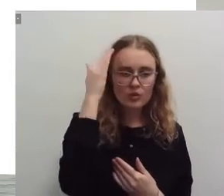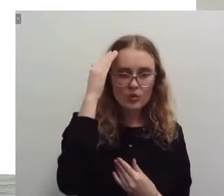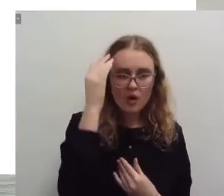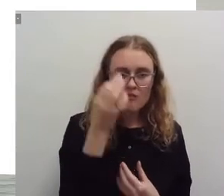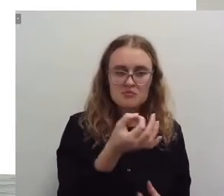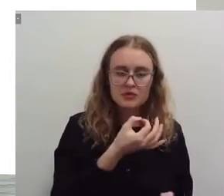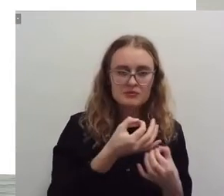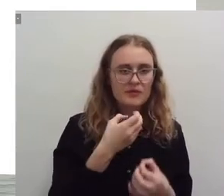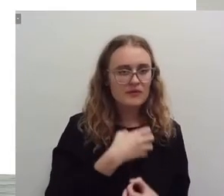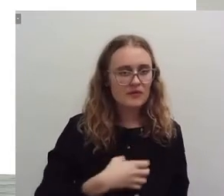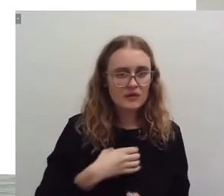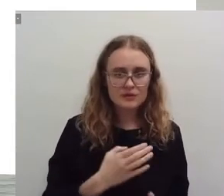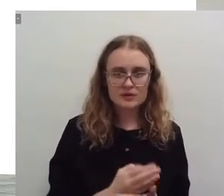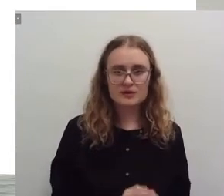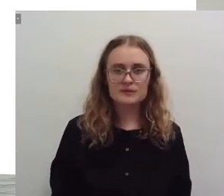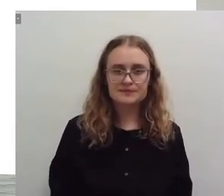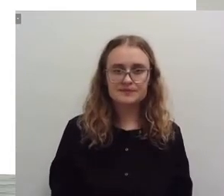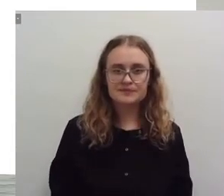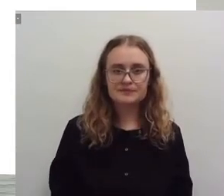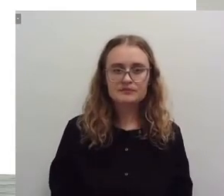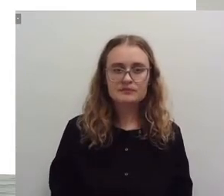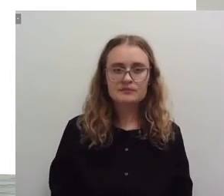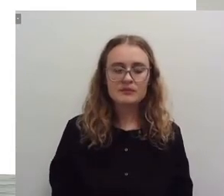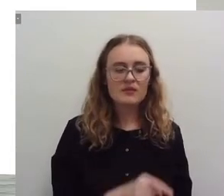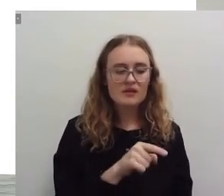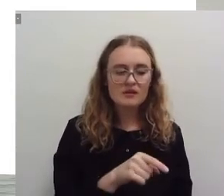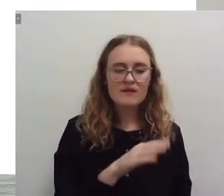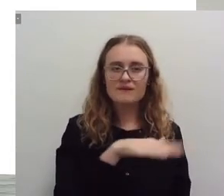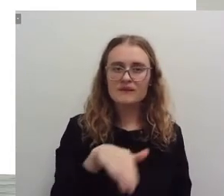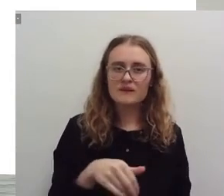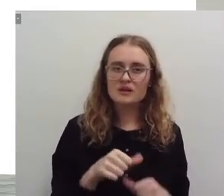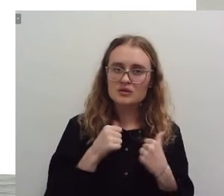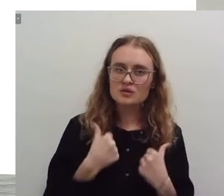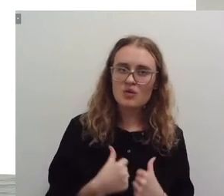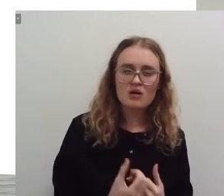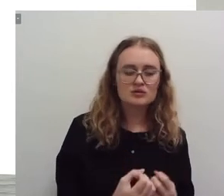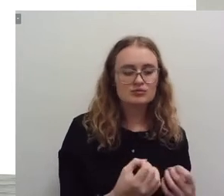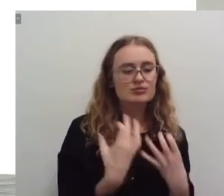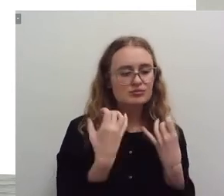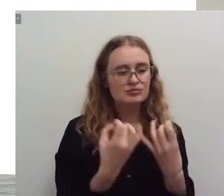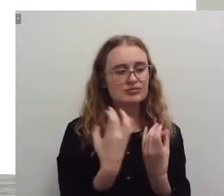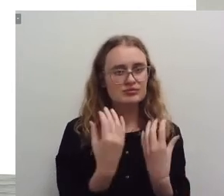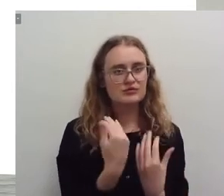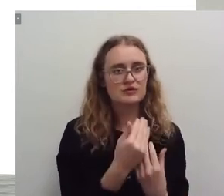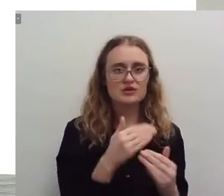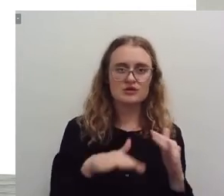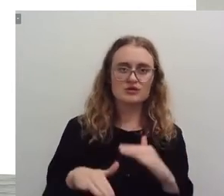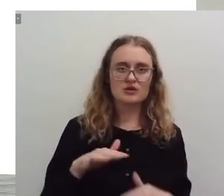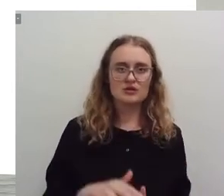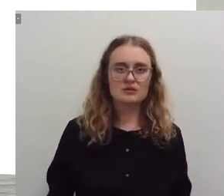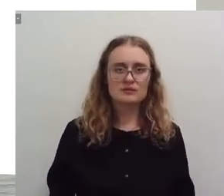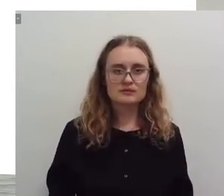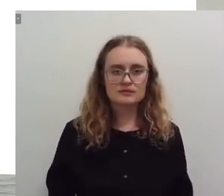Thank you so much for sharing that insight, Leah. And Aiga, would like to turn to you, as